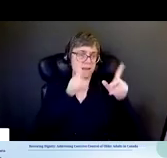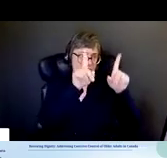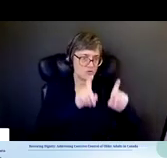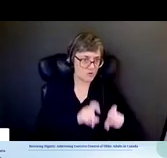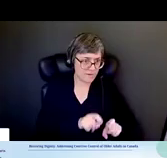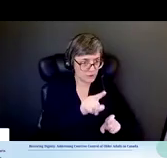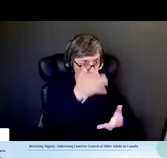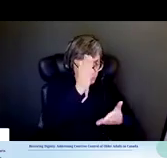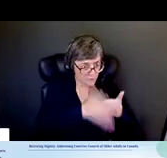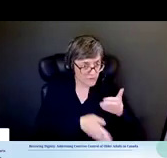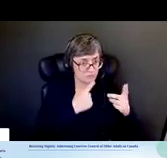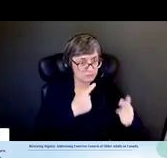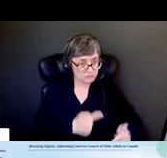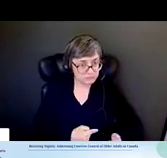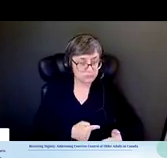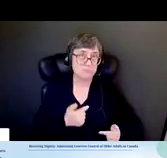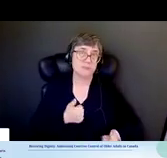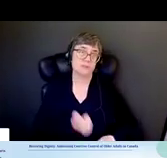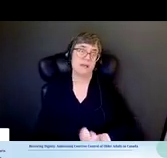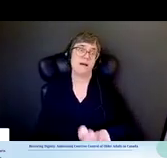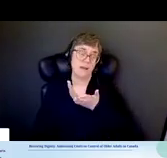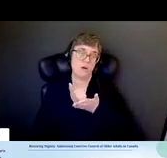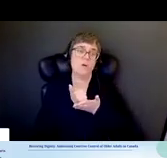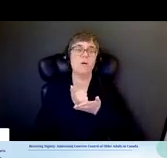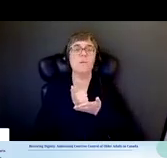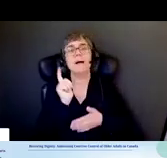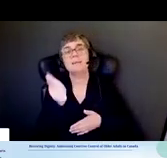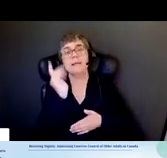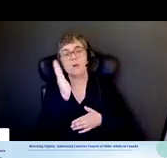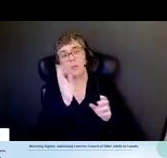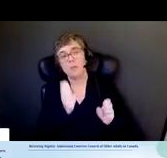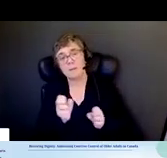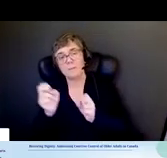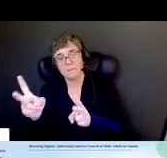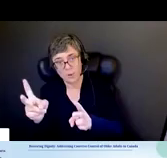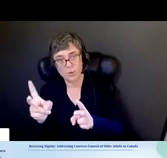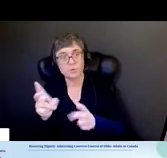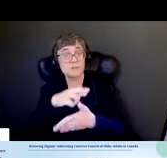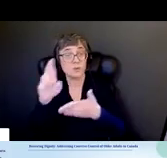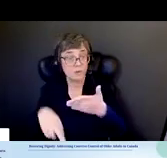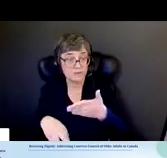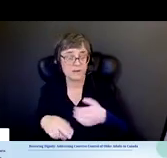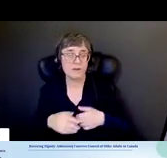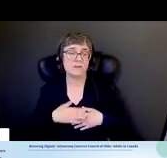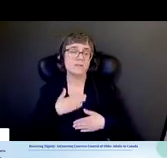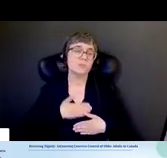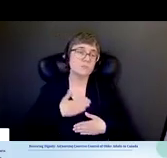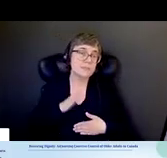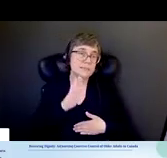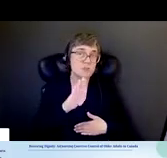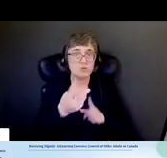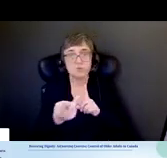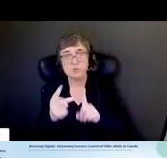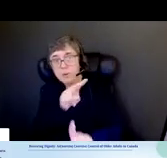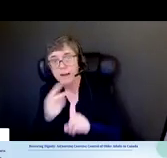be, of course, also sharing a post-event survey. It's very short and easy. We highly encourage you to share your views about what you've